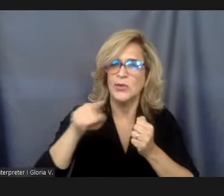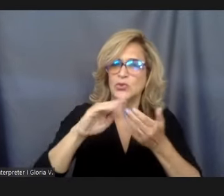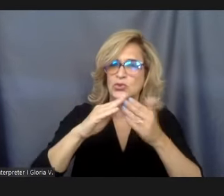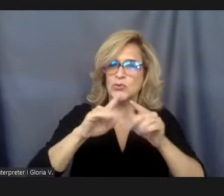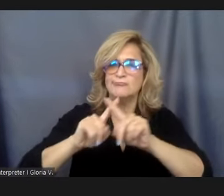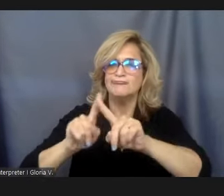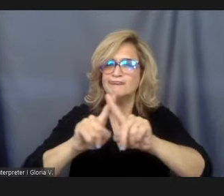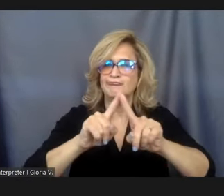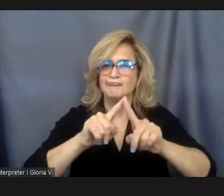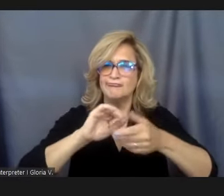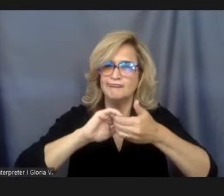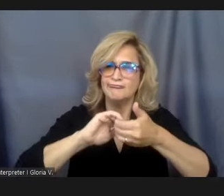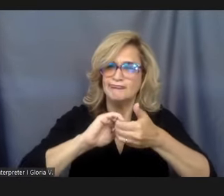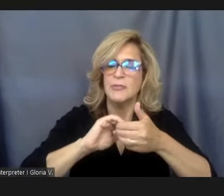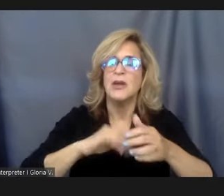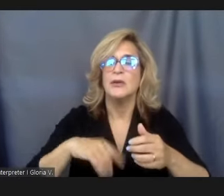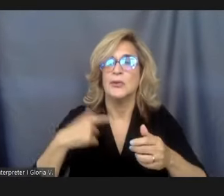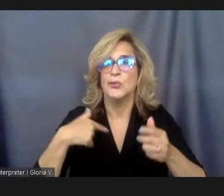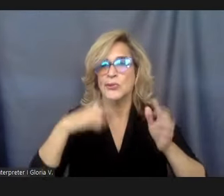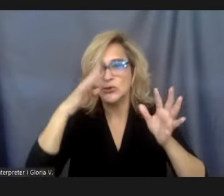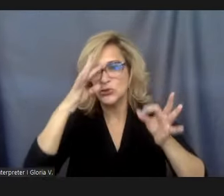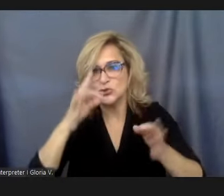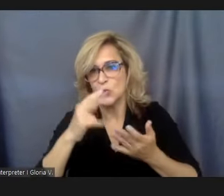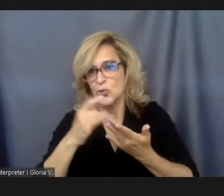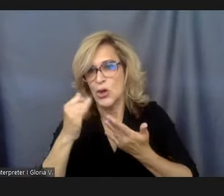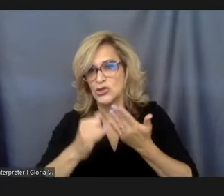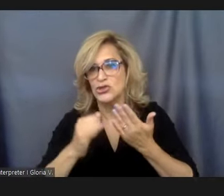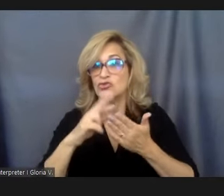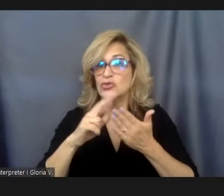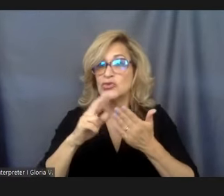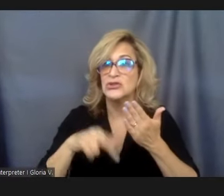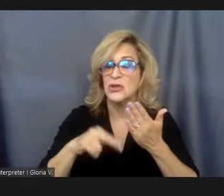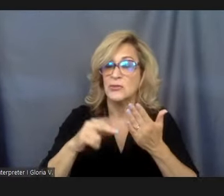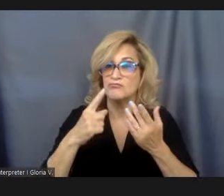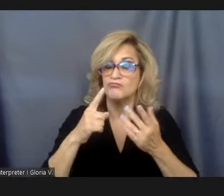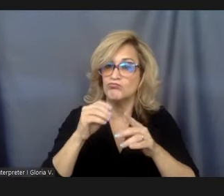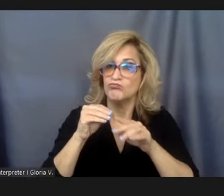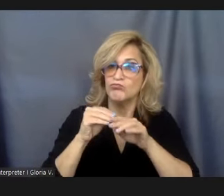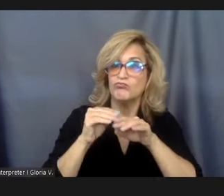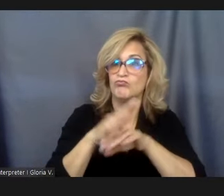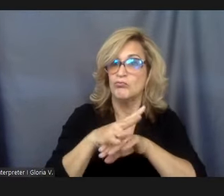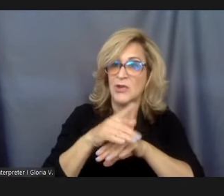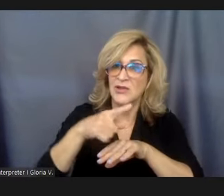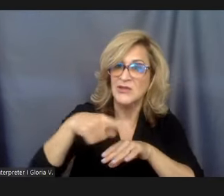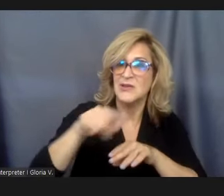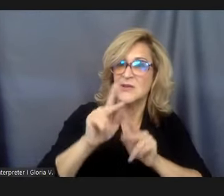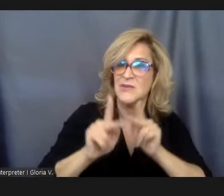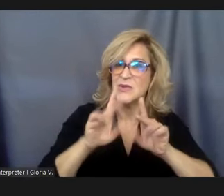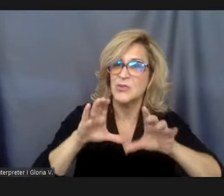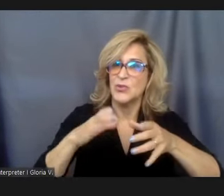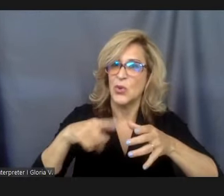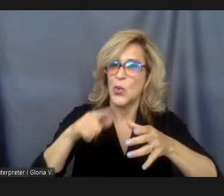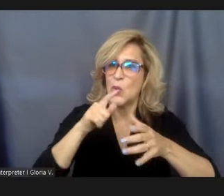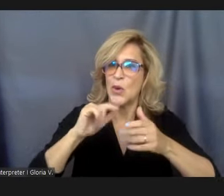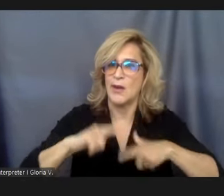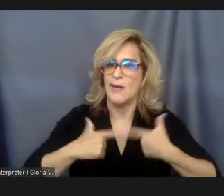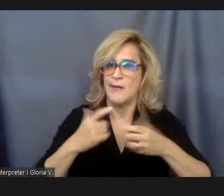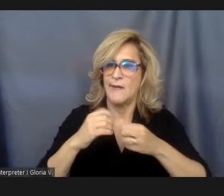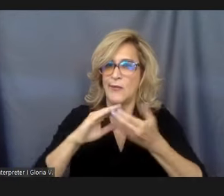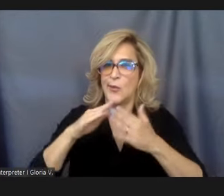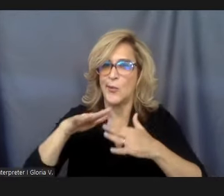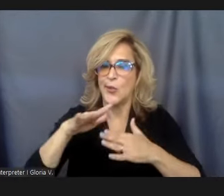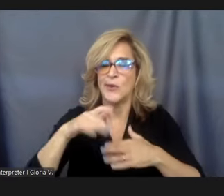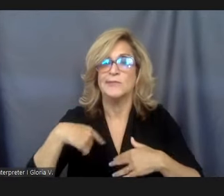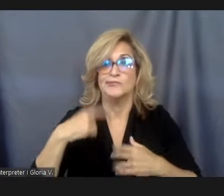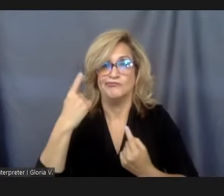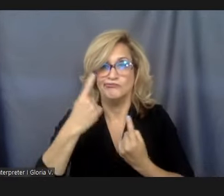right. We then determine whether the project would result in adverse effects on environmental justice populations or communities. We consider